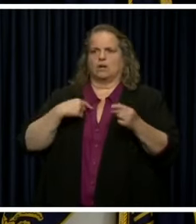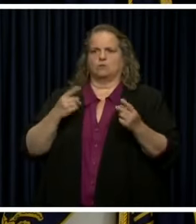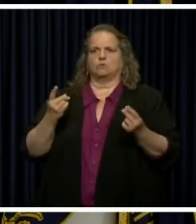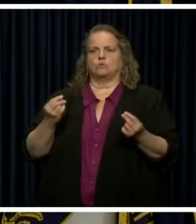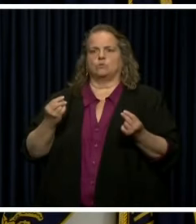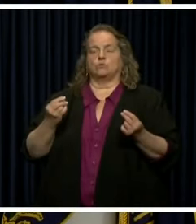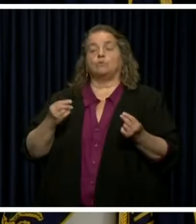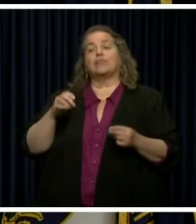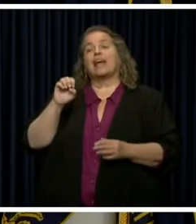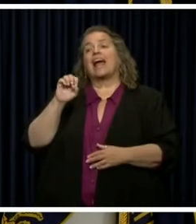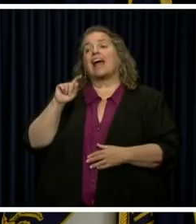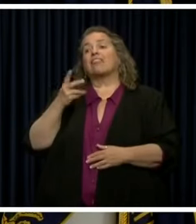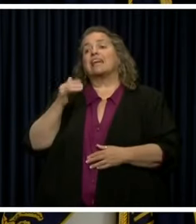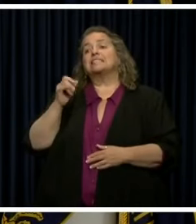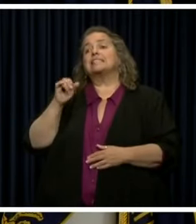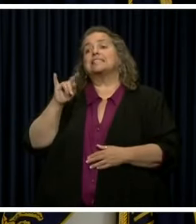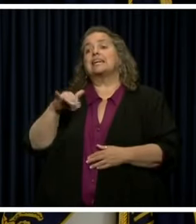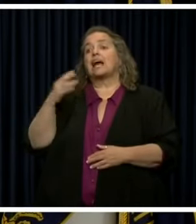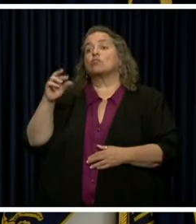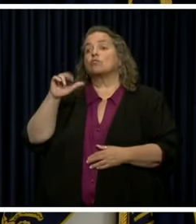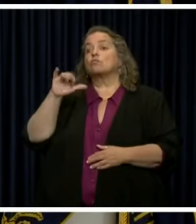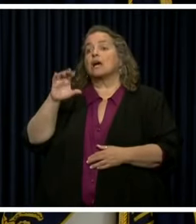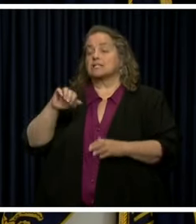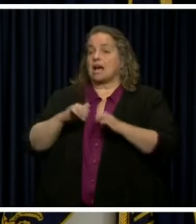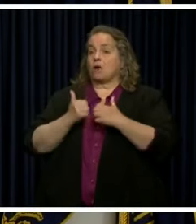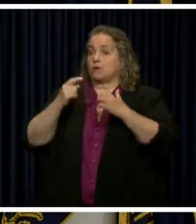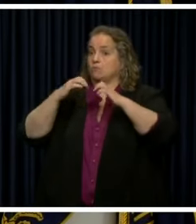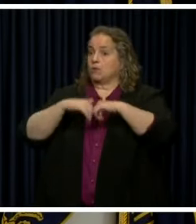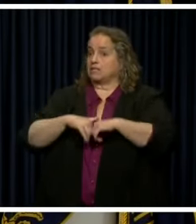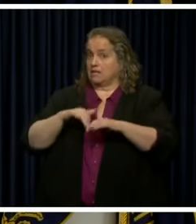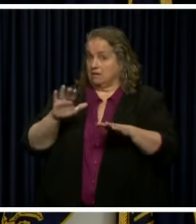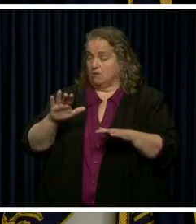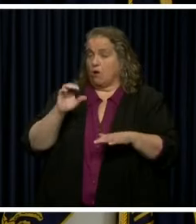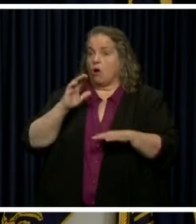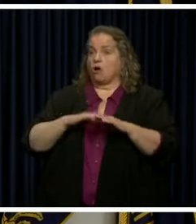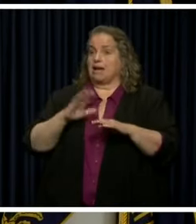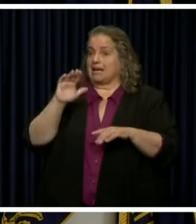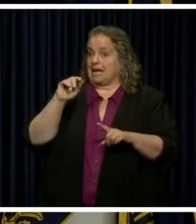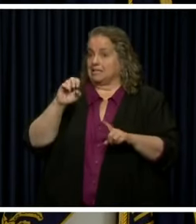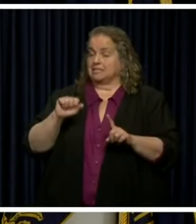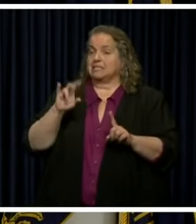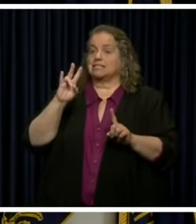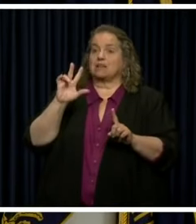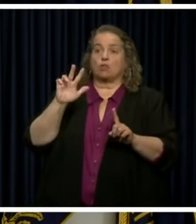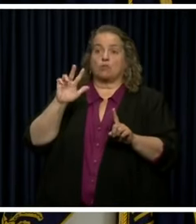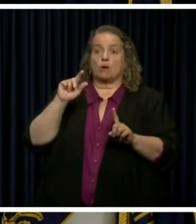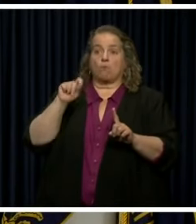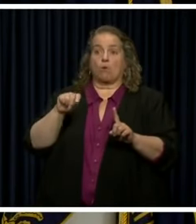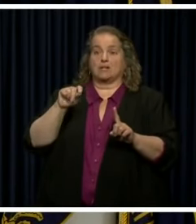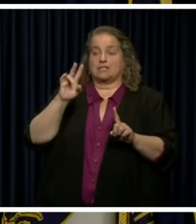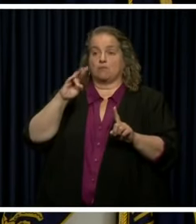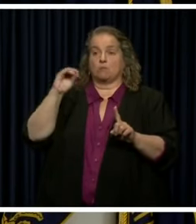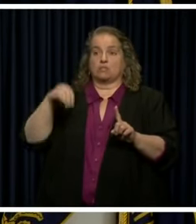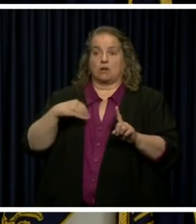Ethnicity and race, the way it breaks down. On overall cases, 73.7%